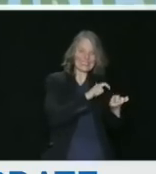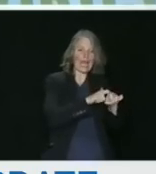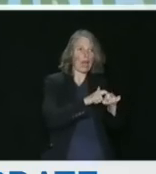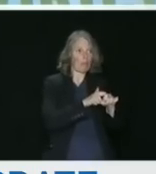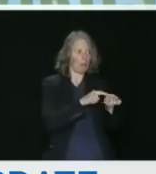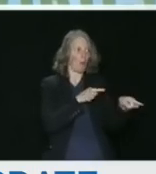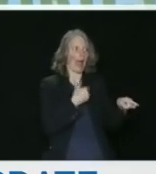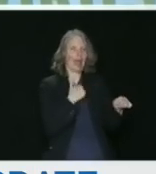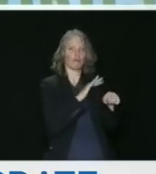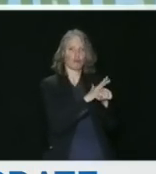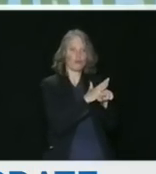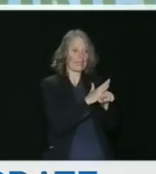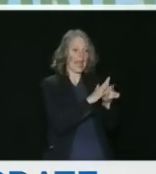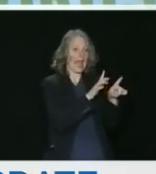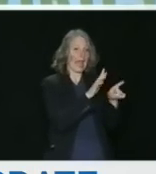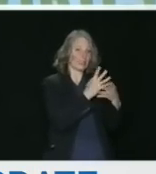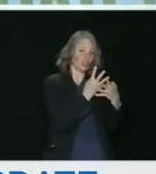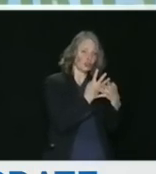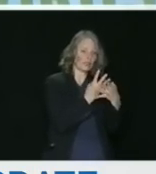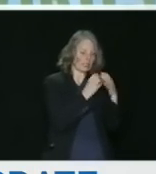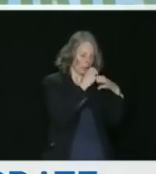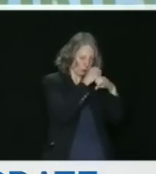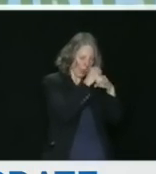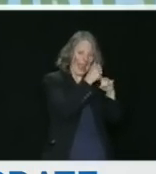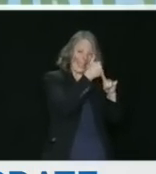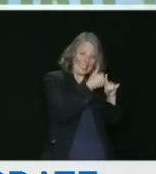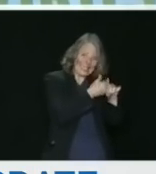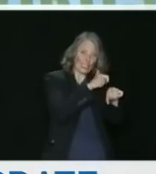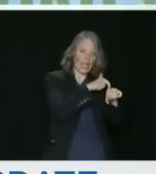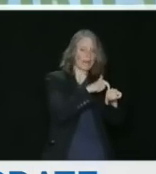virus. And we don't expect that to be, a